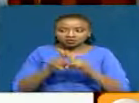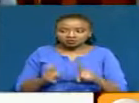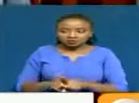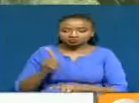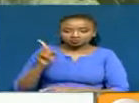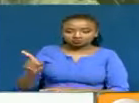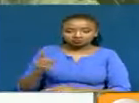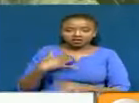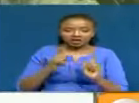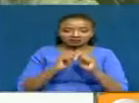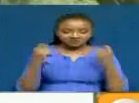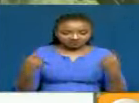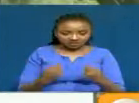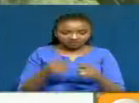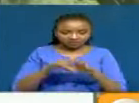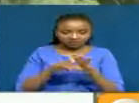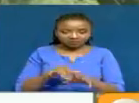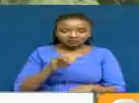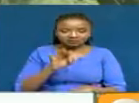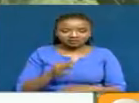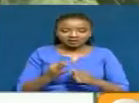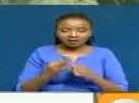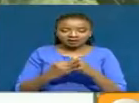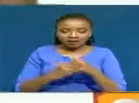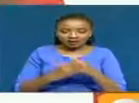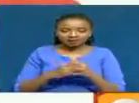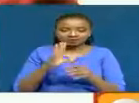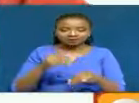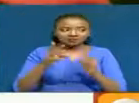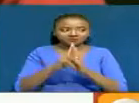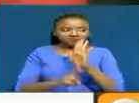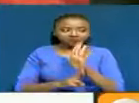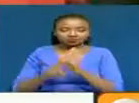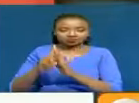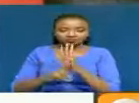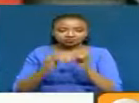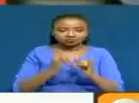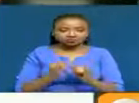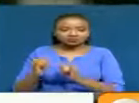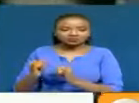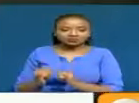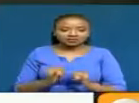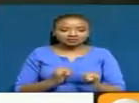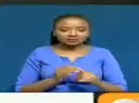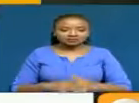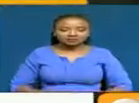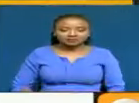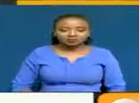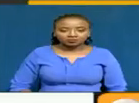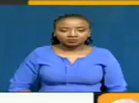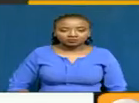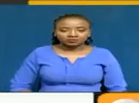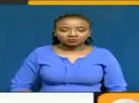through a 9-member team, has revised registration guidelines for new institutions. For any new establishment, the